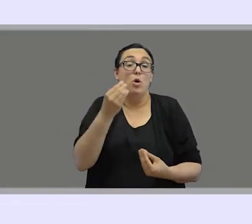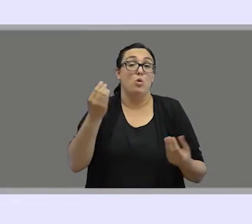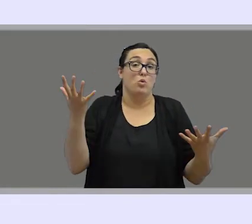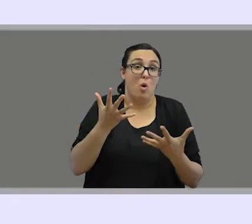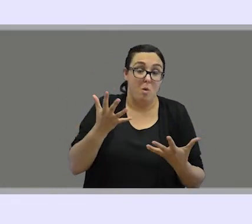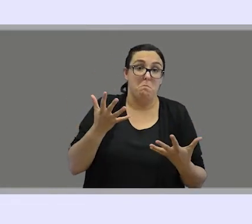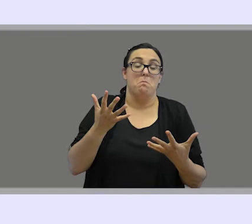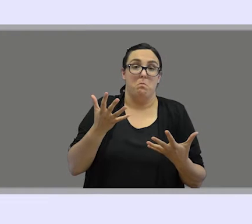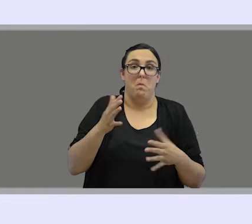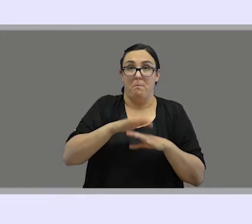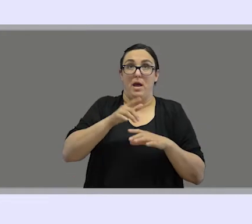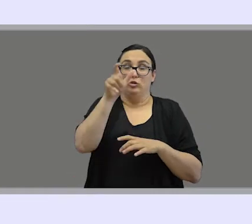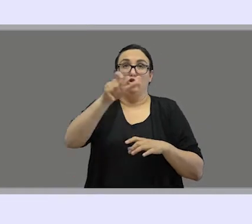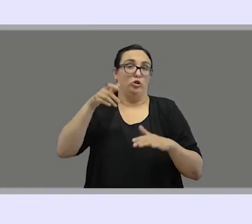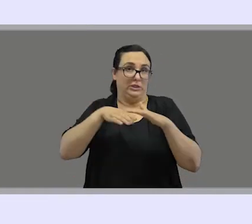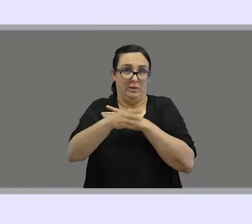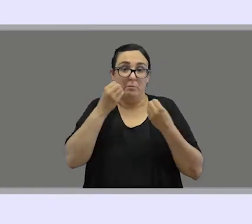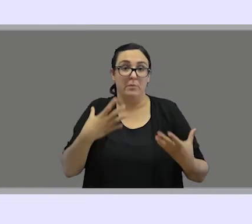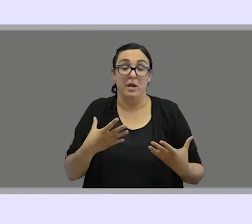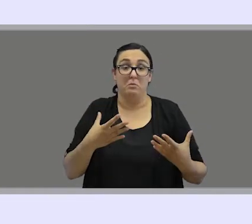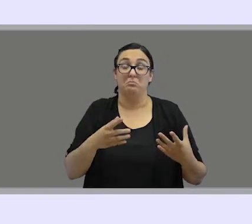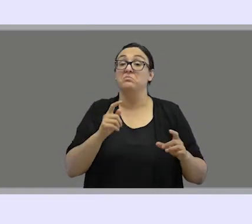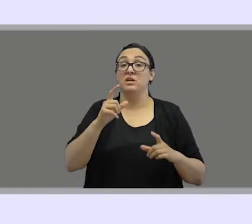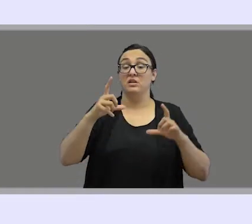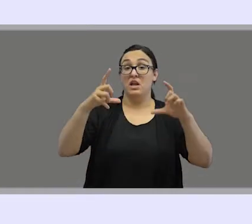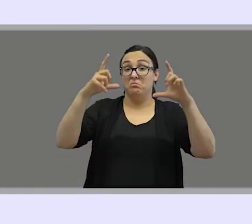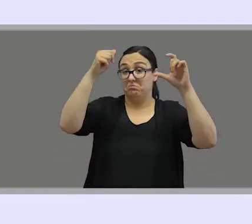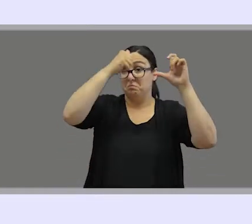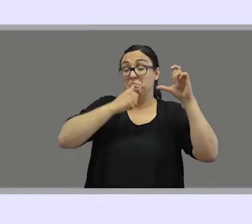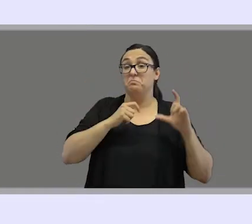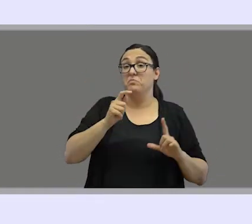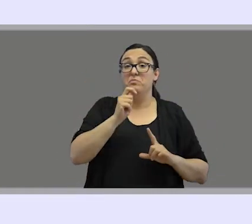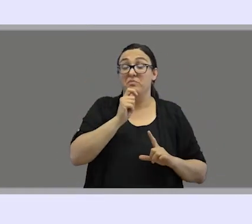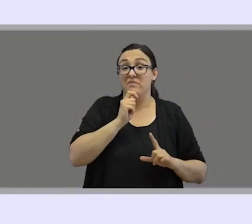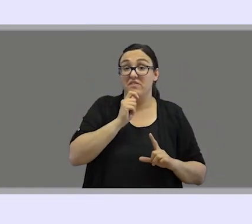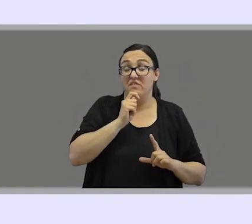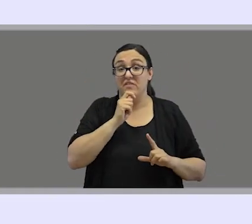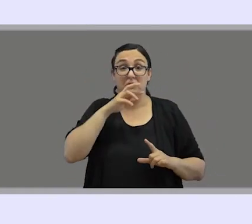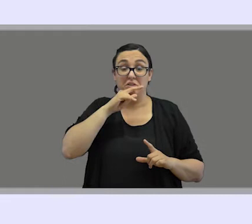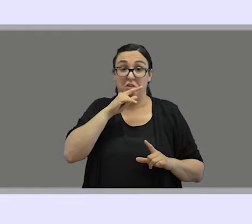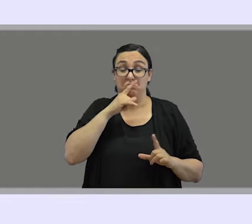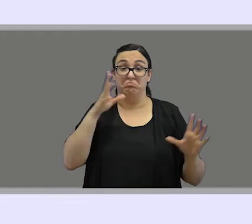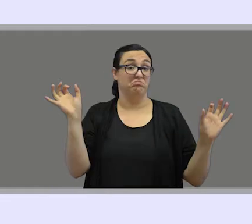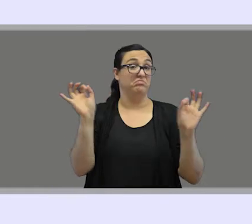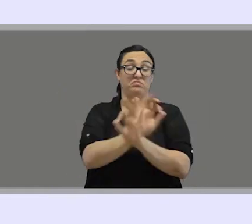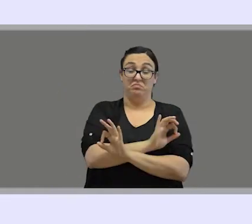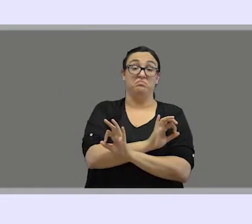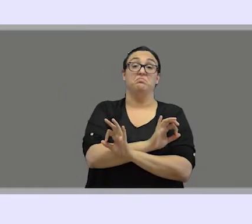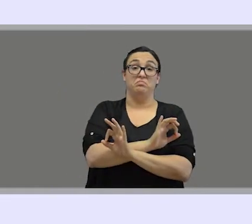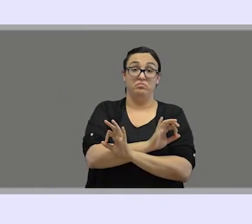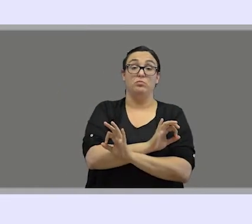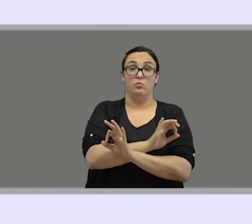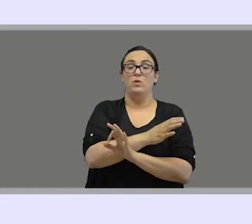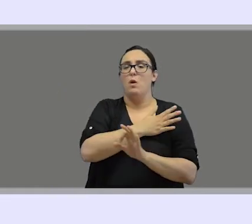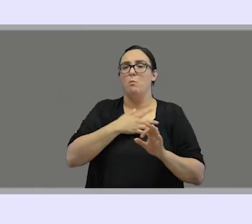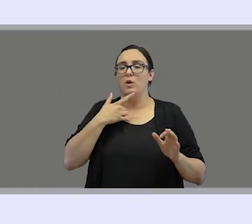better accessibility for deaf people, the presenter, the hearing presenter, could be avoided so that the sign language could have